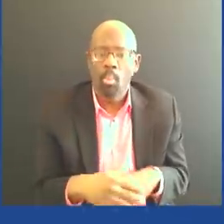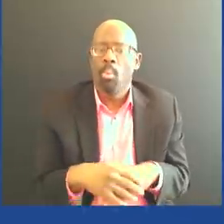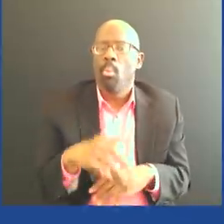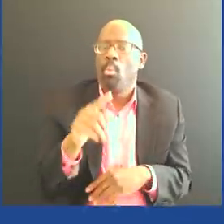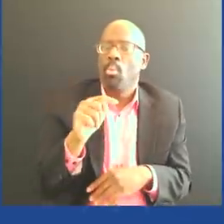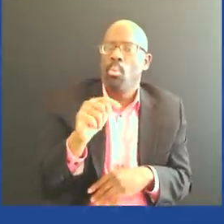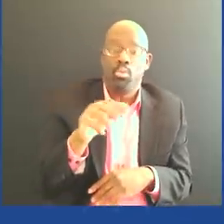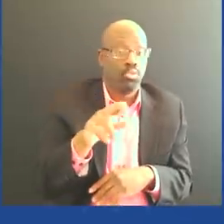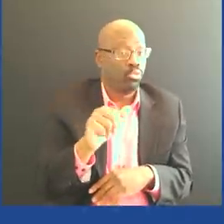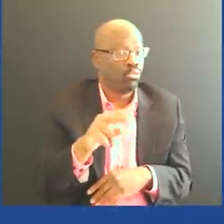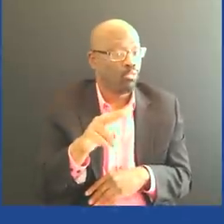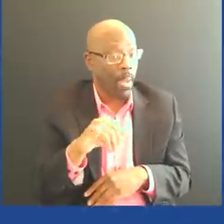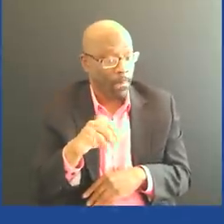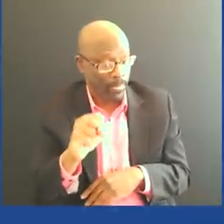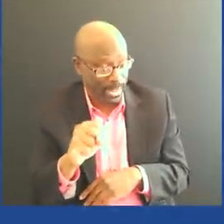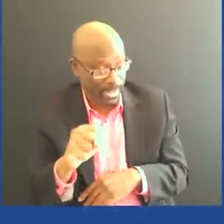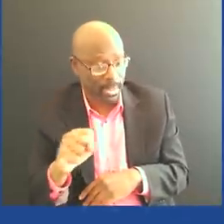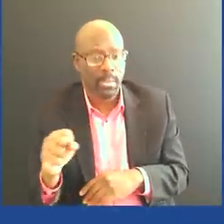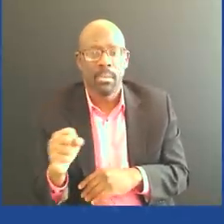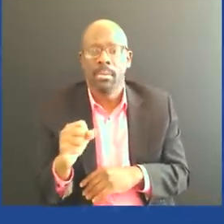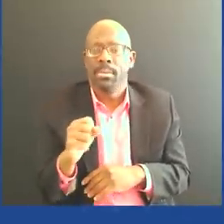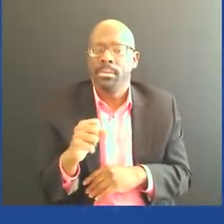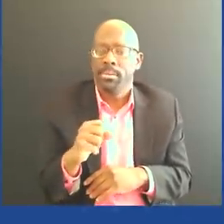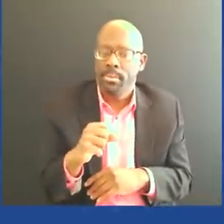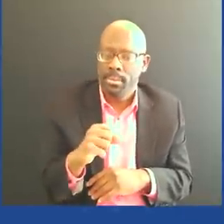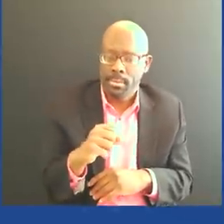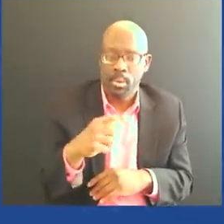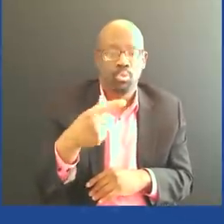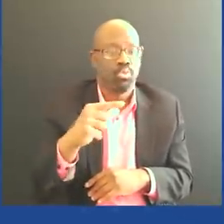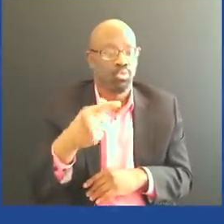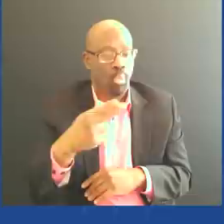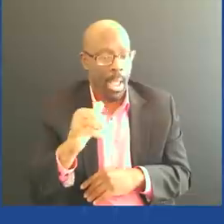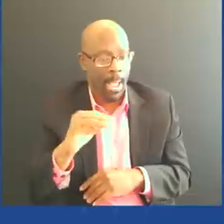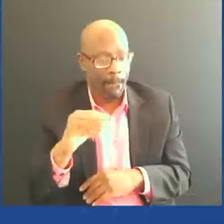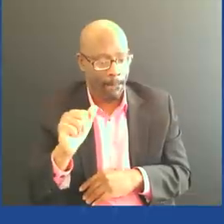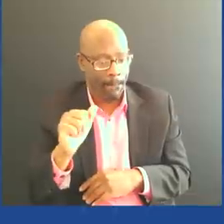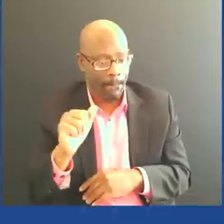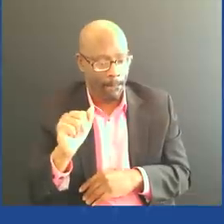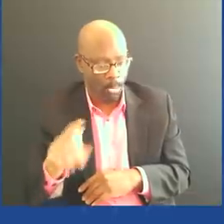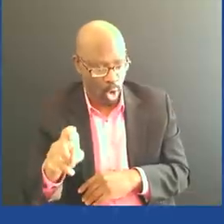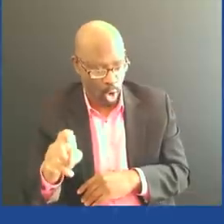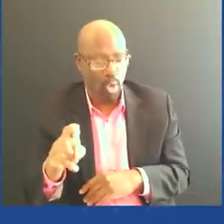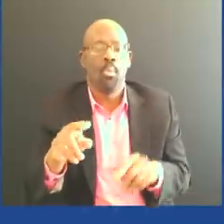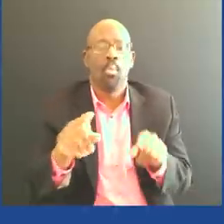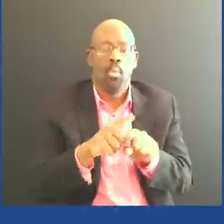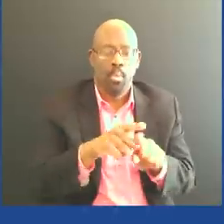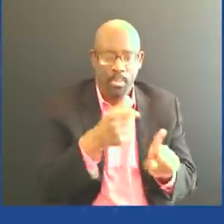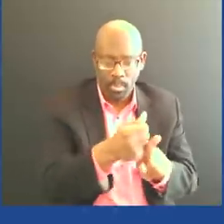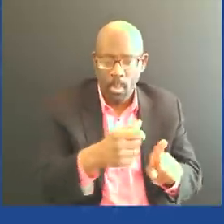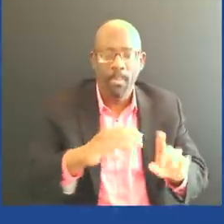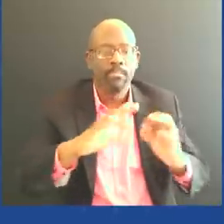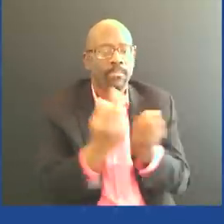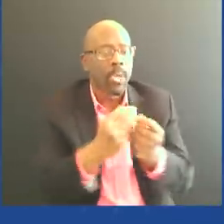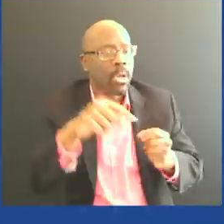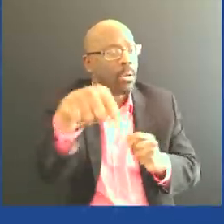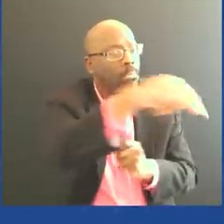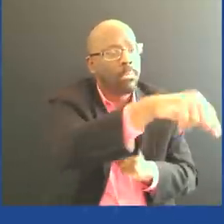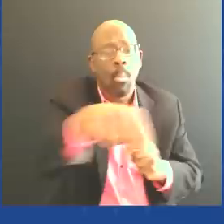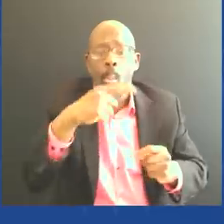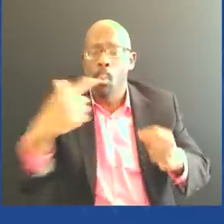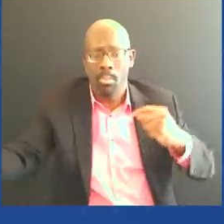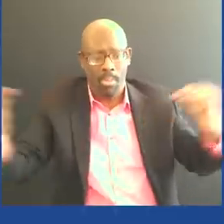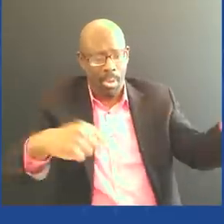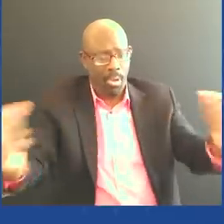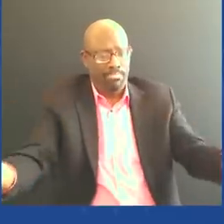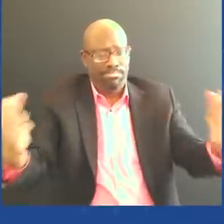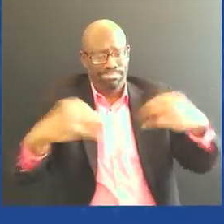family members here that come from all over the country to be with us today. Huge Delaware welcome, please, to the family members of this crew. Thank you for sharing your loved